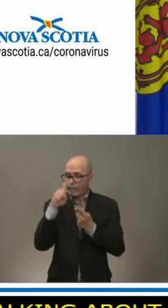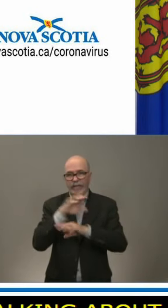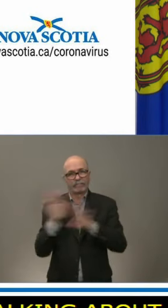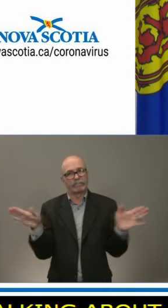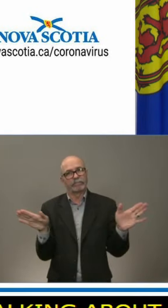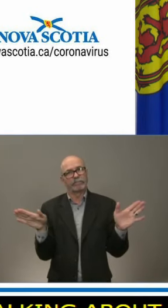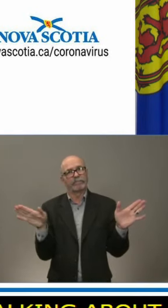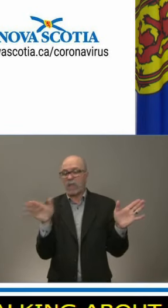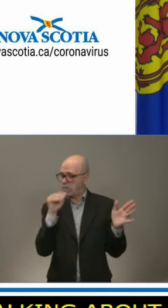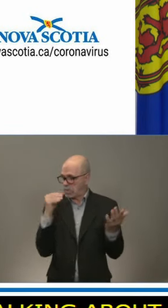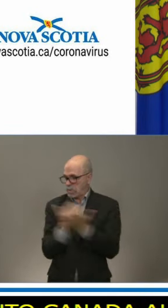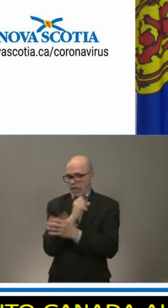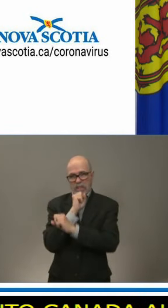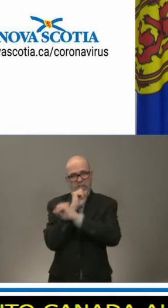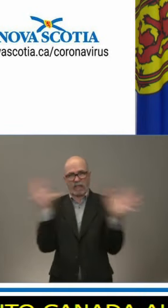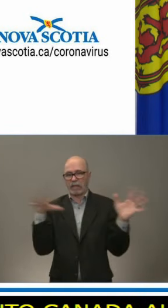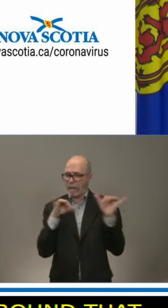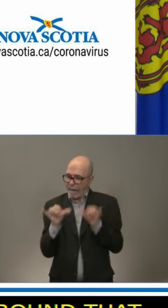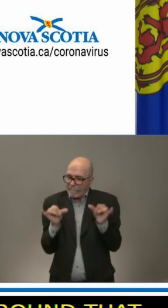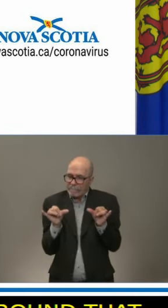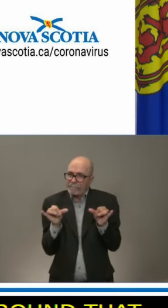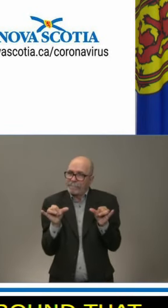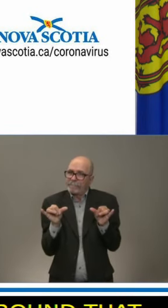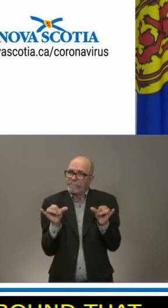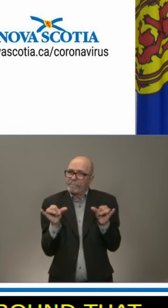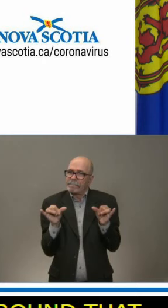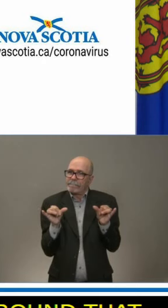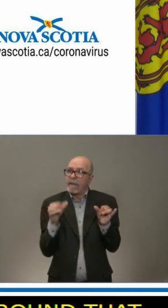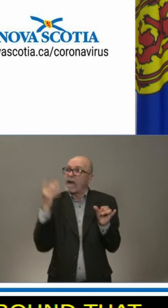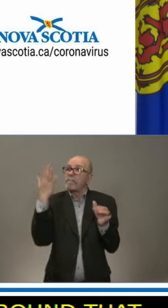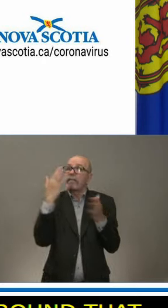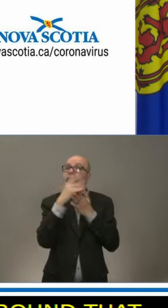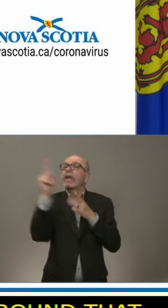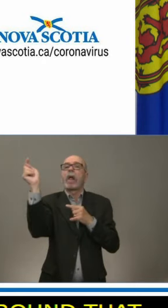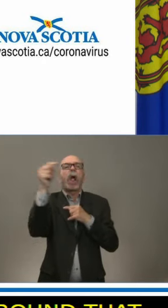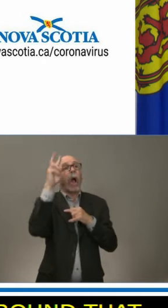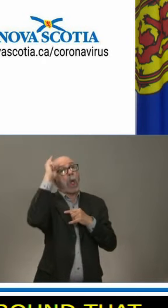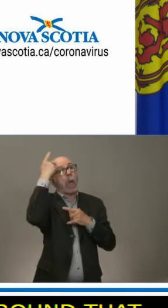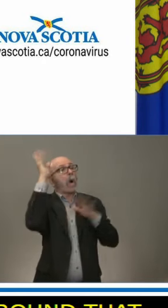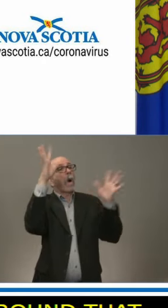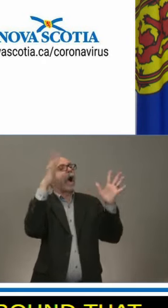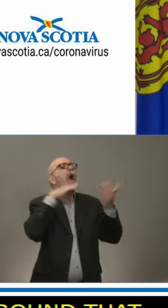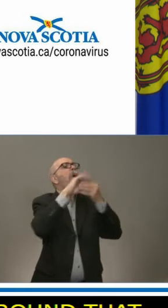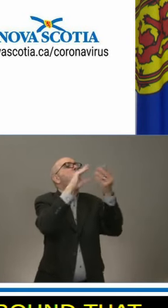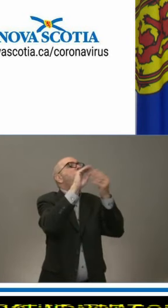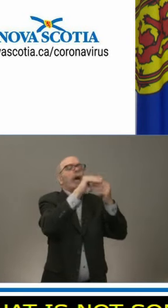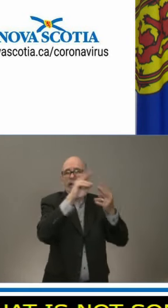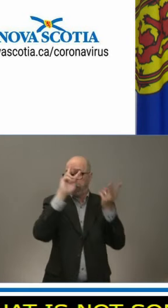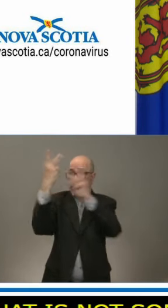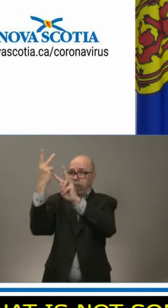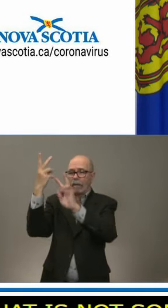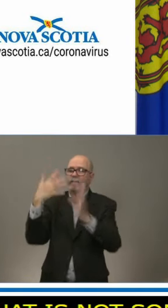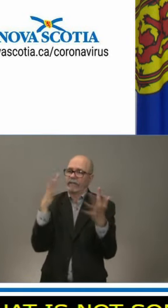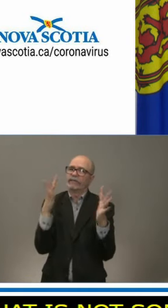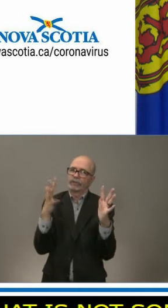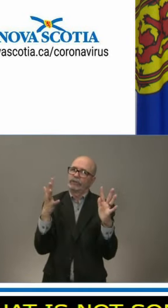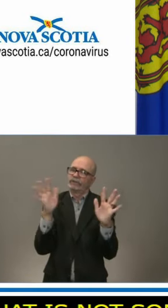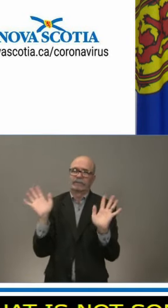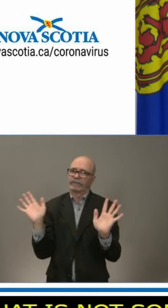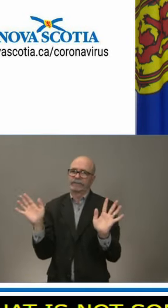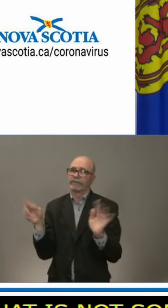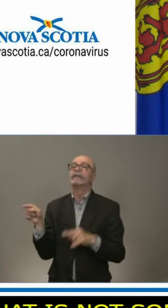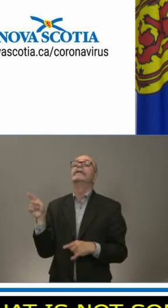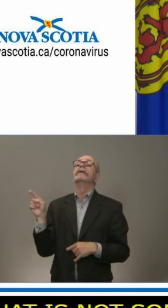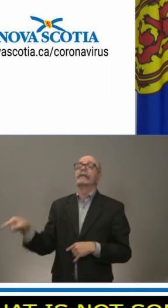new. Potentially there was a misunderstanding about the fact that people confusing a fleet, someone on a boat, and